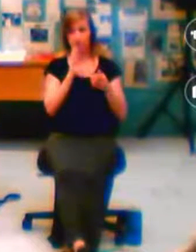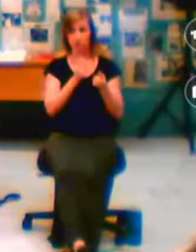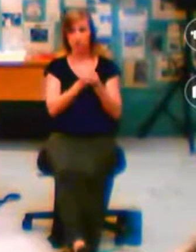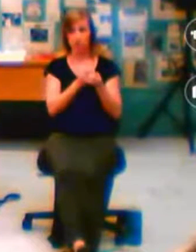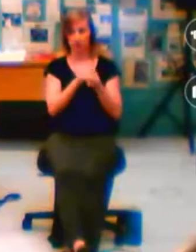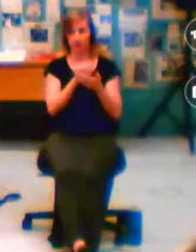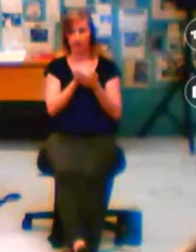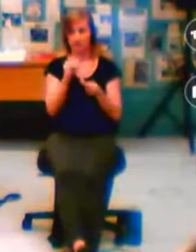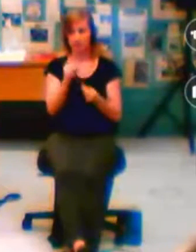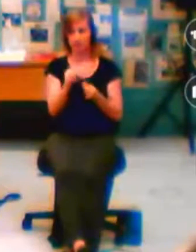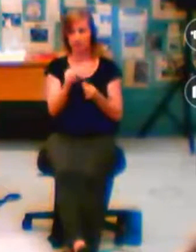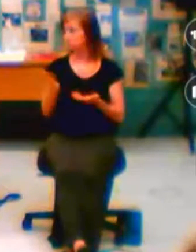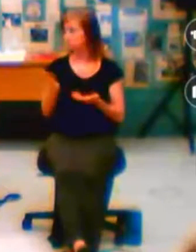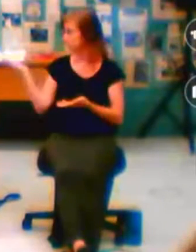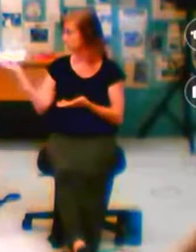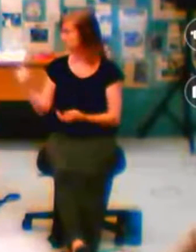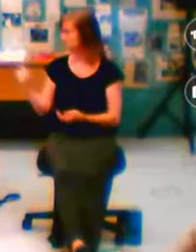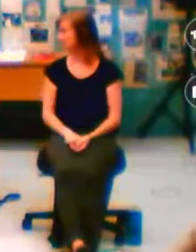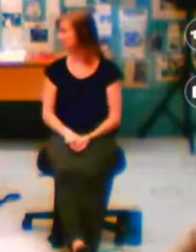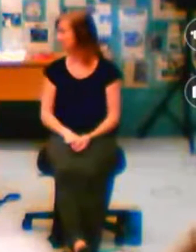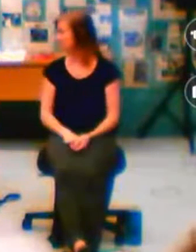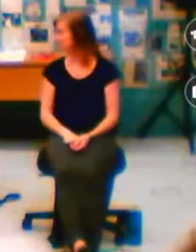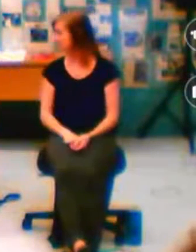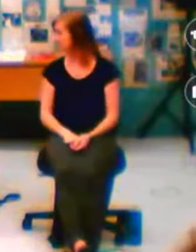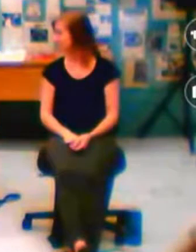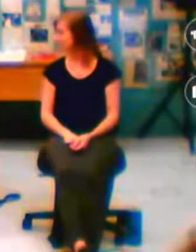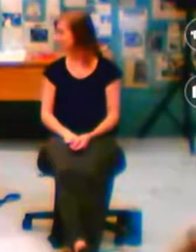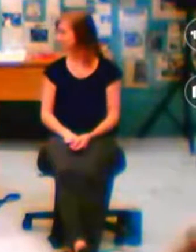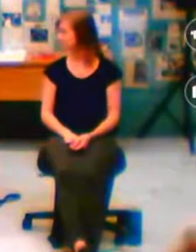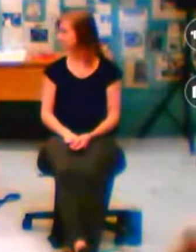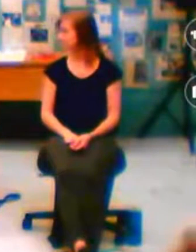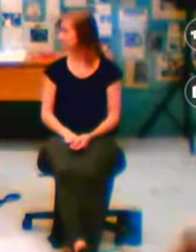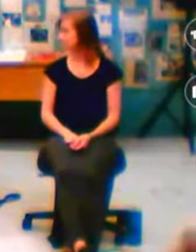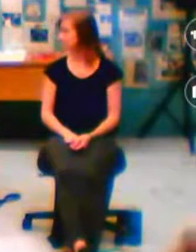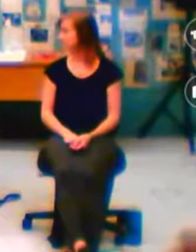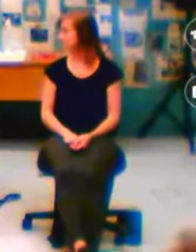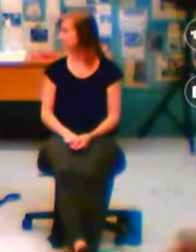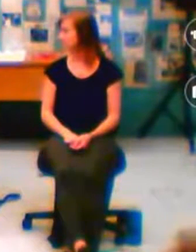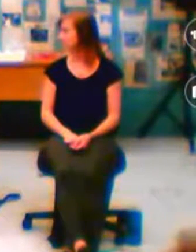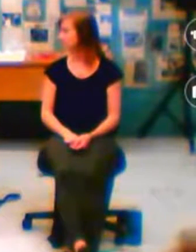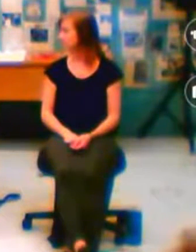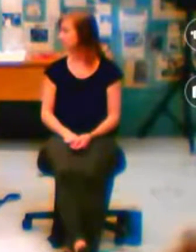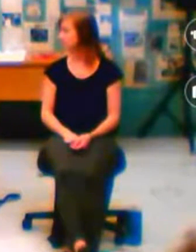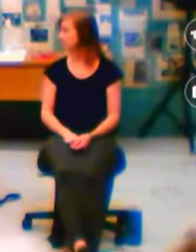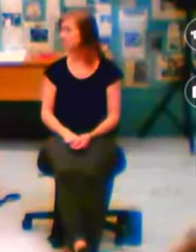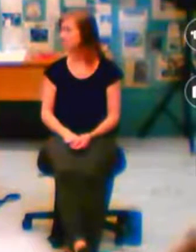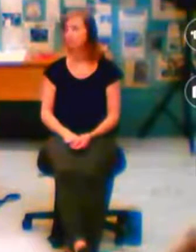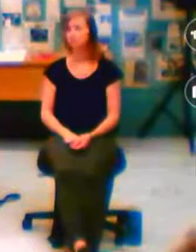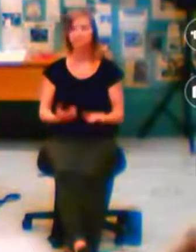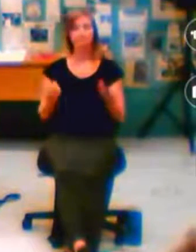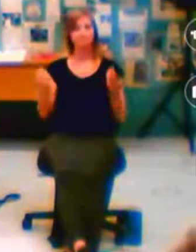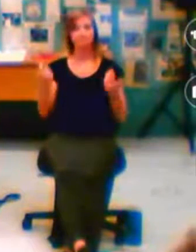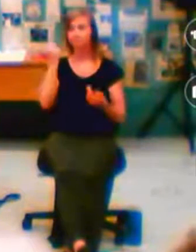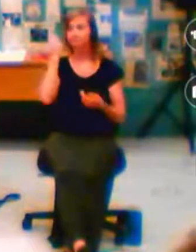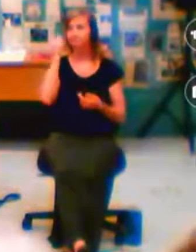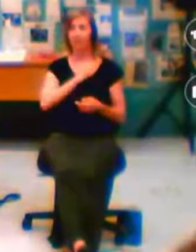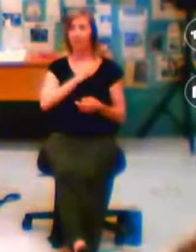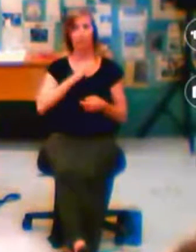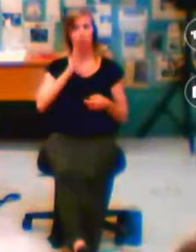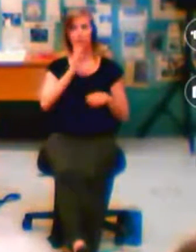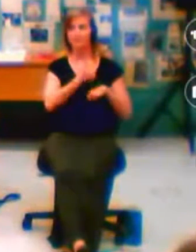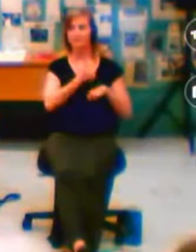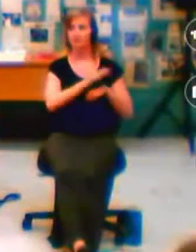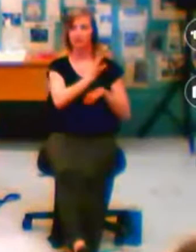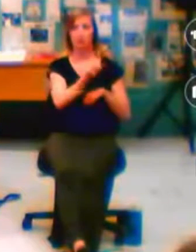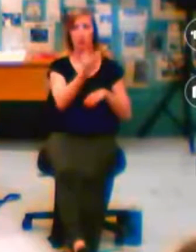and many of them might look as people with disabilities taking a bigger chunk of the pie. And are they going to vote for somebody who might not support the spending